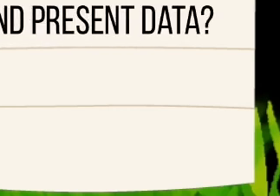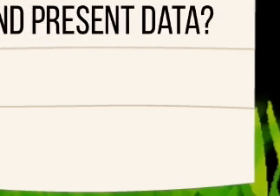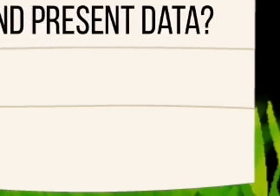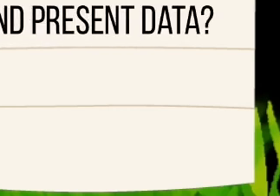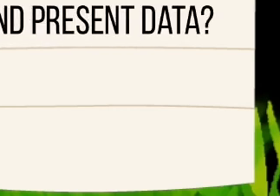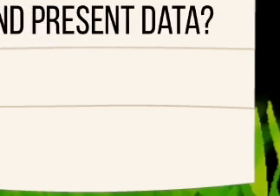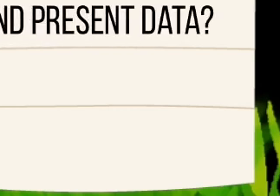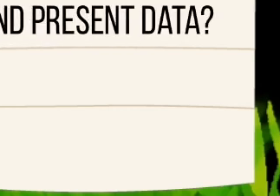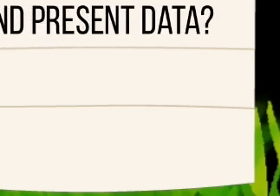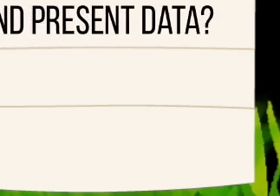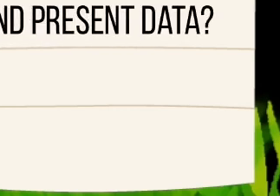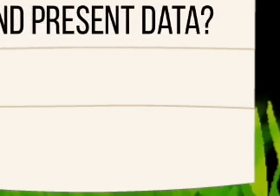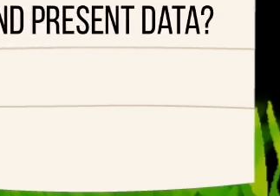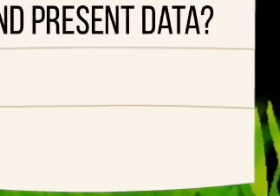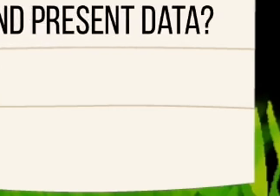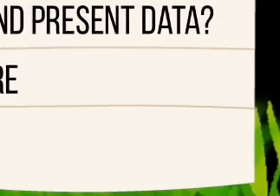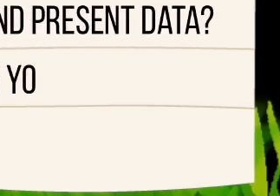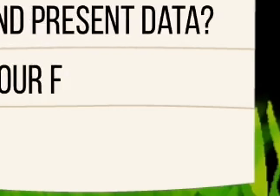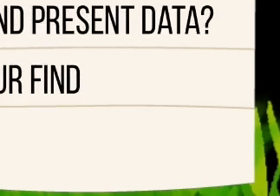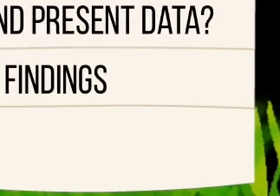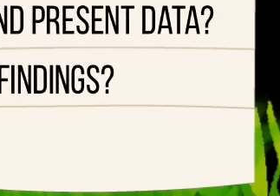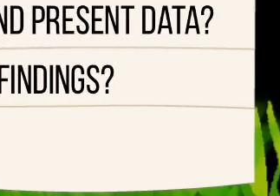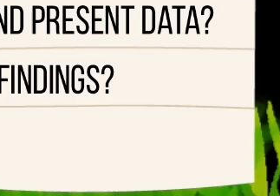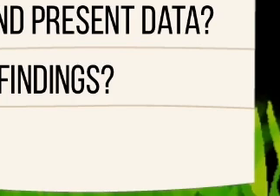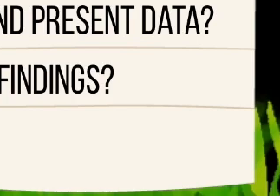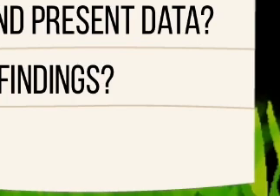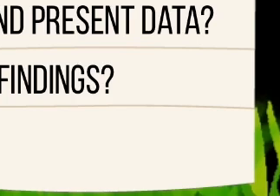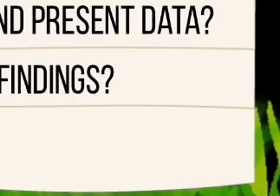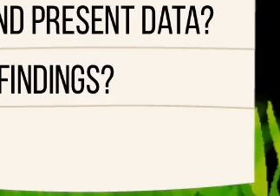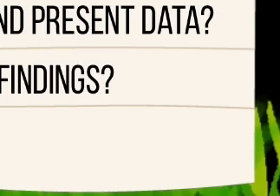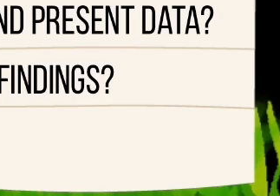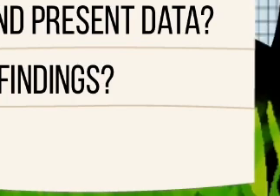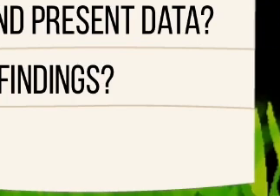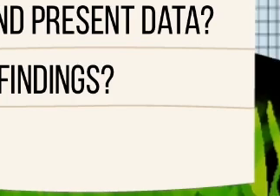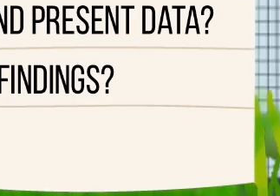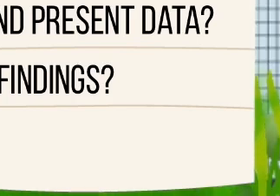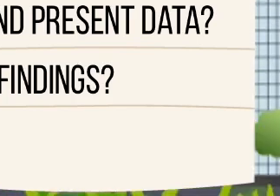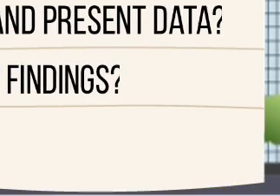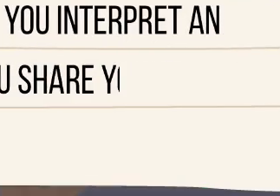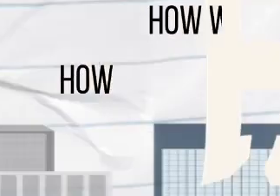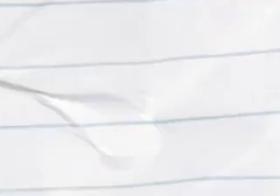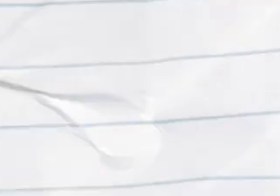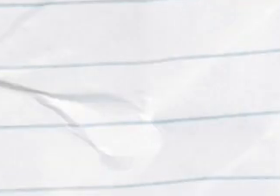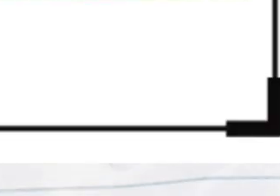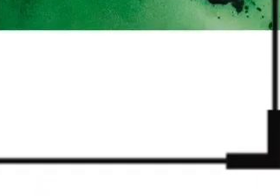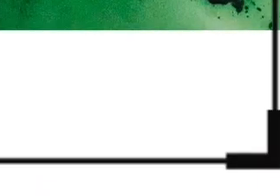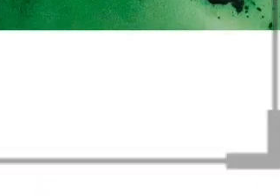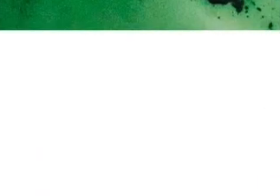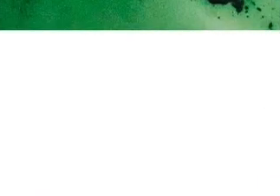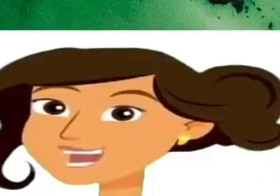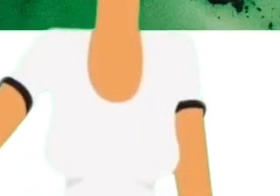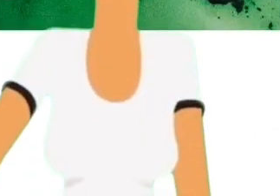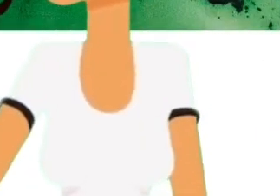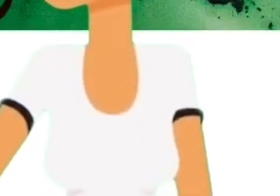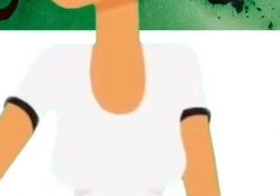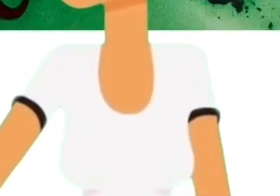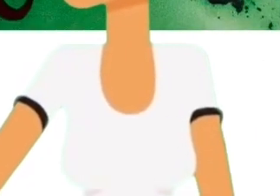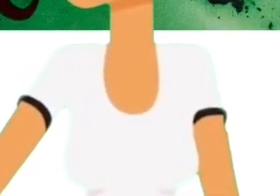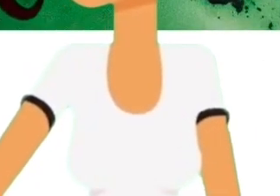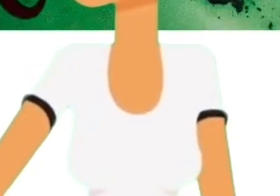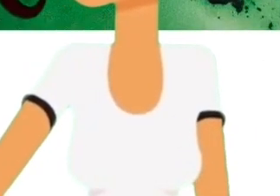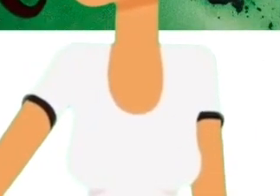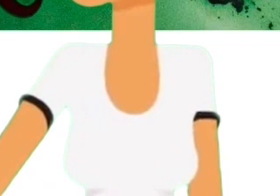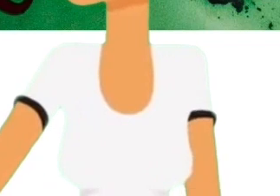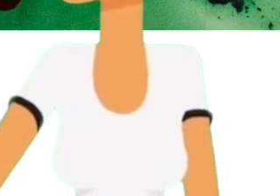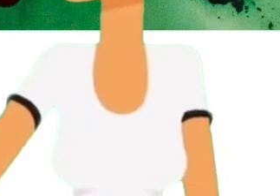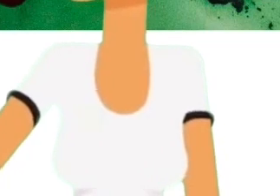present this data? How will you share your findings? Let's explore the toolkit to answer these questions. In getting started,